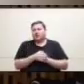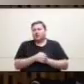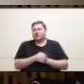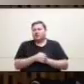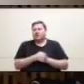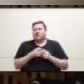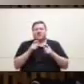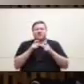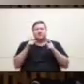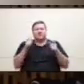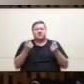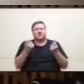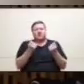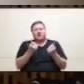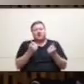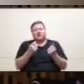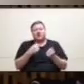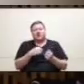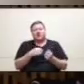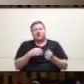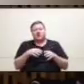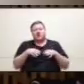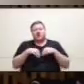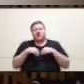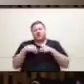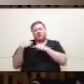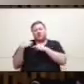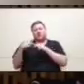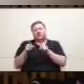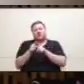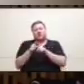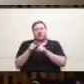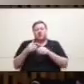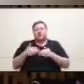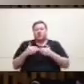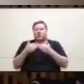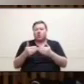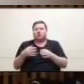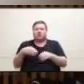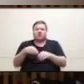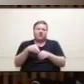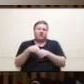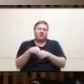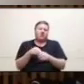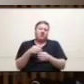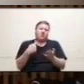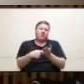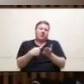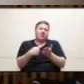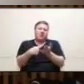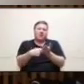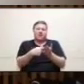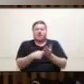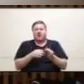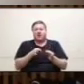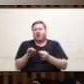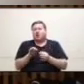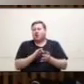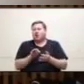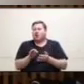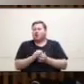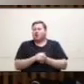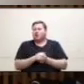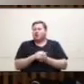of money, we have also adopted the same approach of engaging them and entering into payment arrangements. Just to